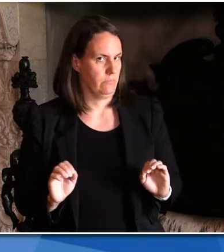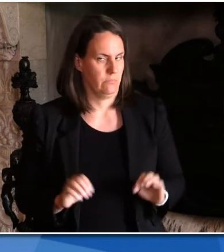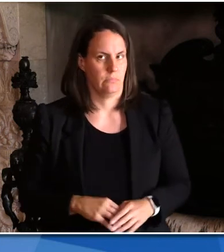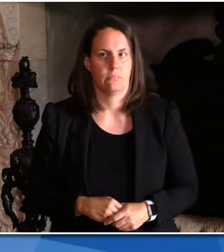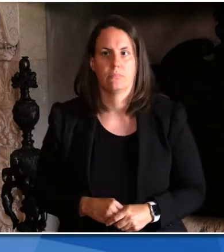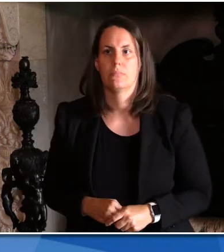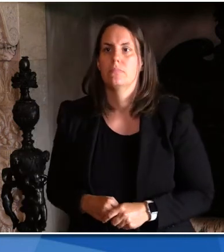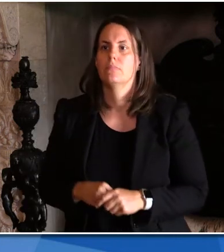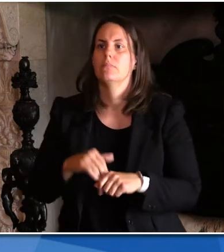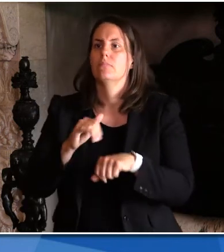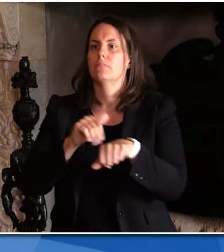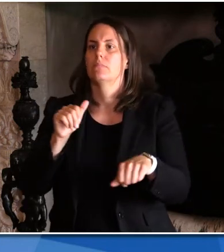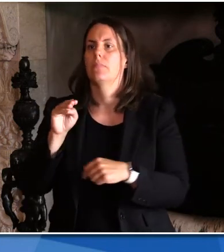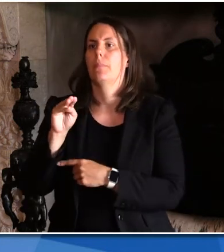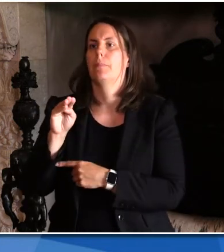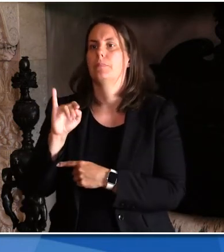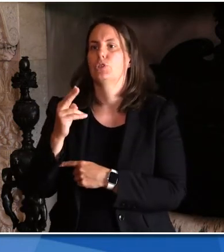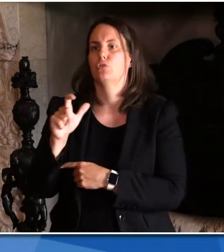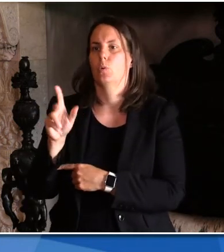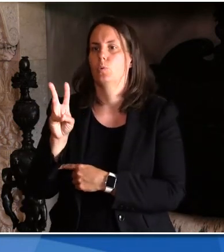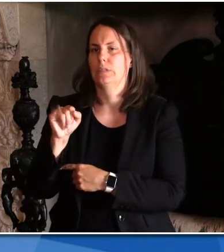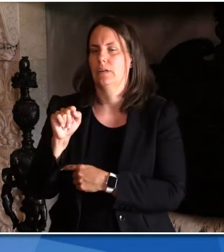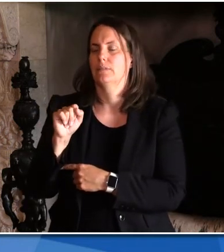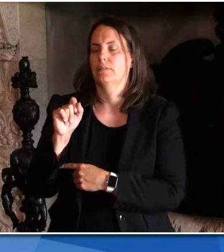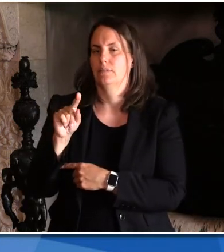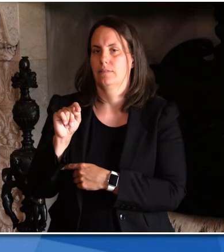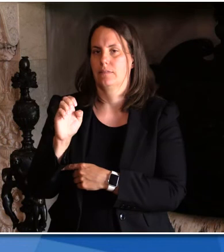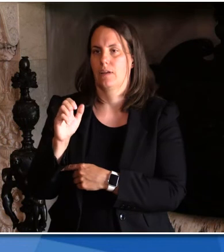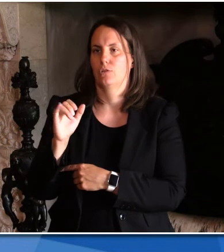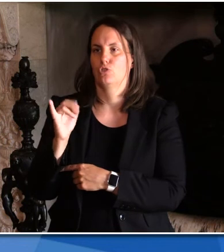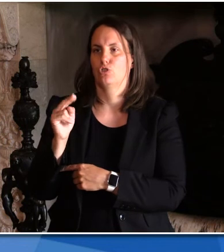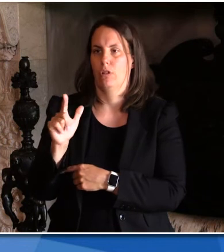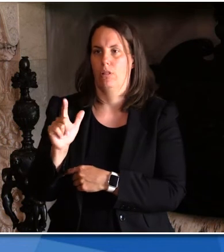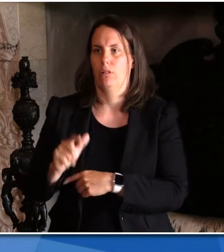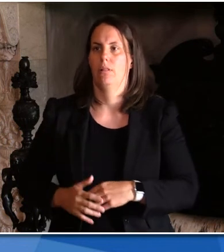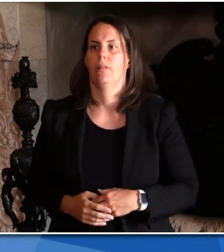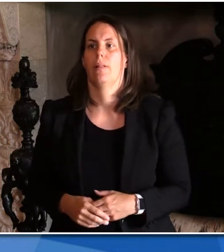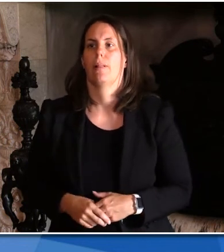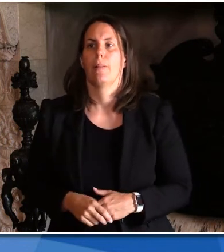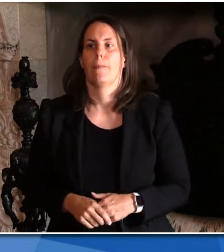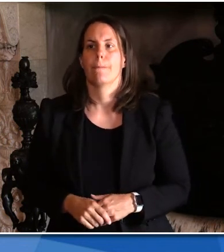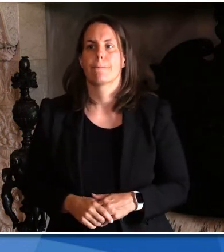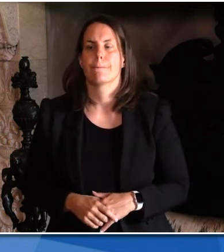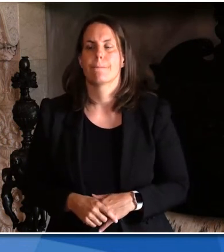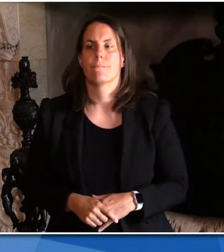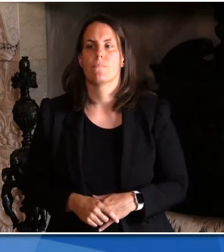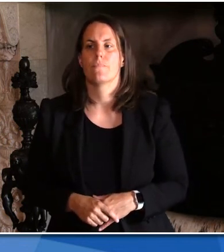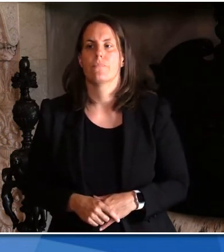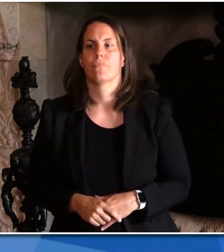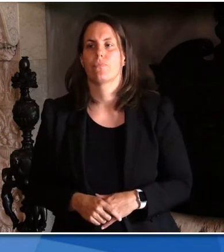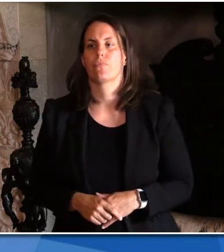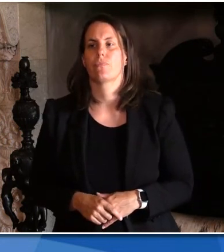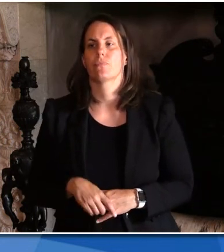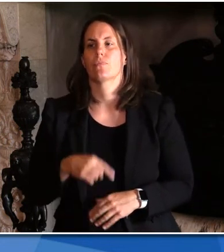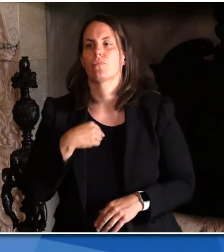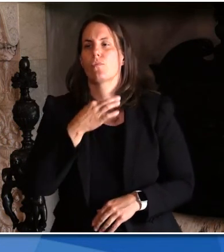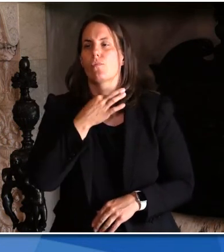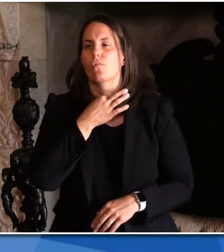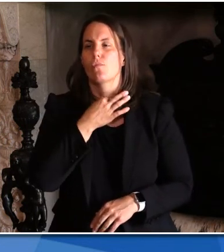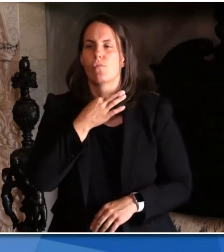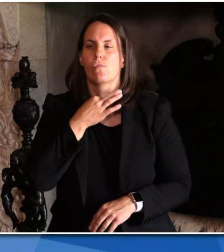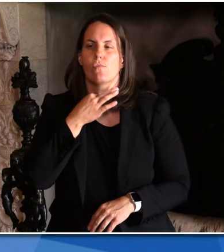Yeah, thank you for the call today. I'm just curious if anybody with DHS could speak to this, if there's any sort